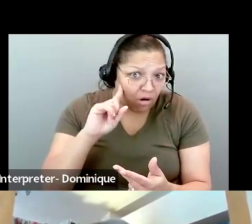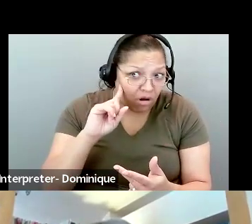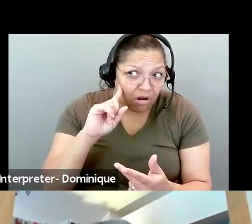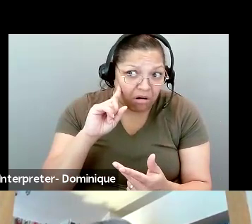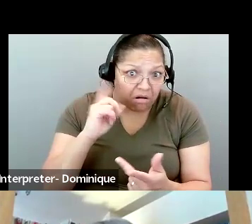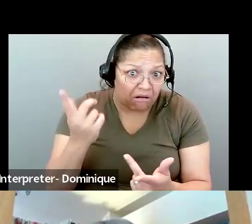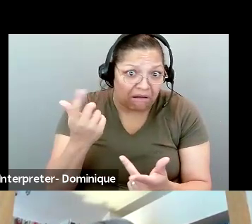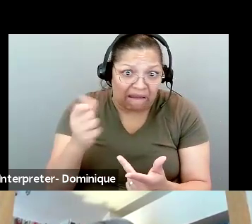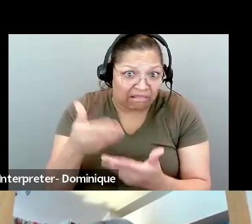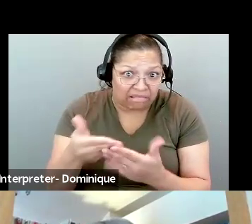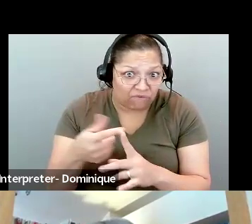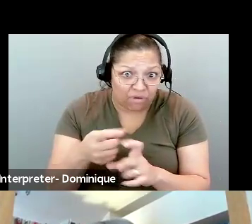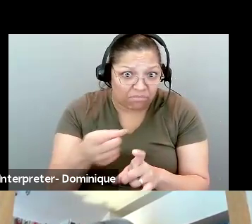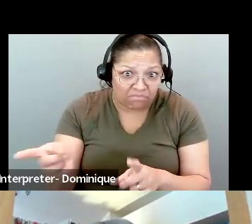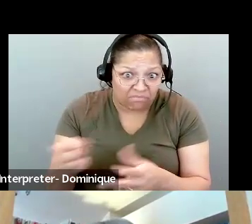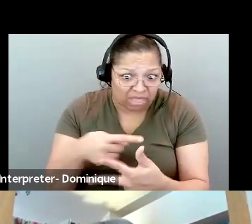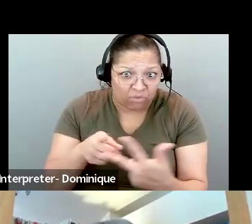anybody,